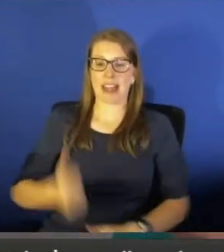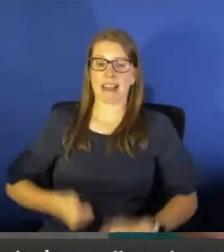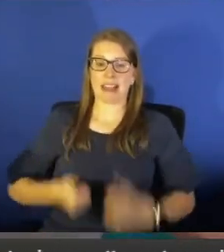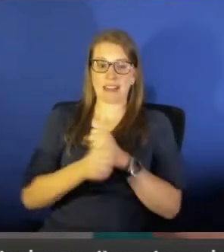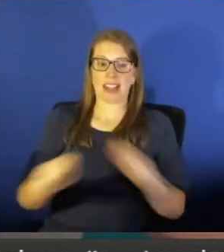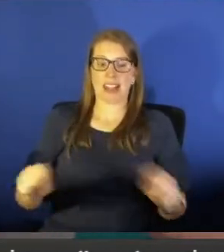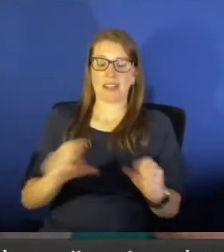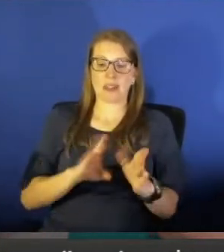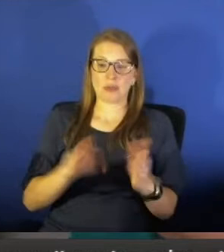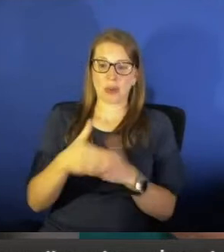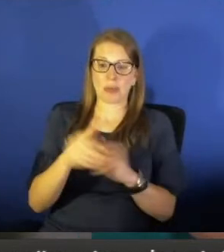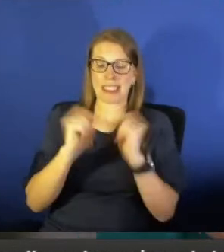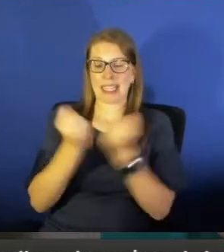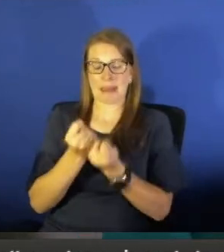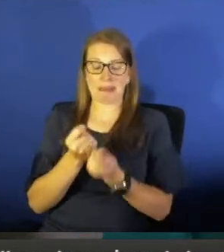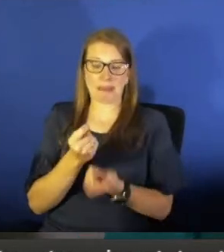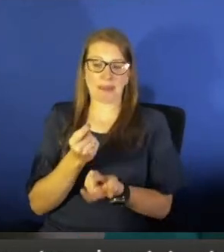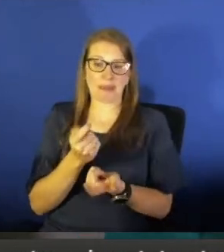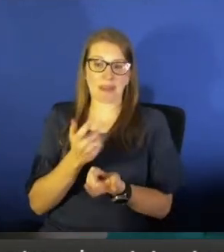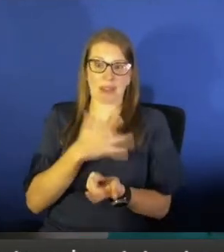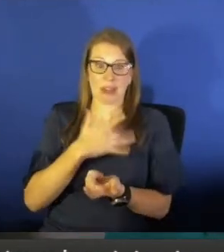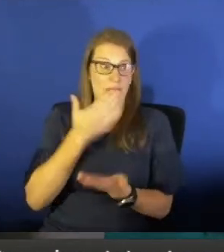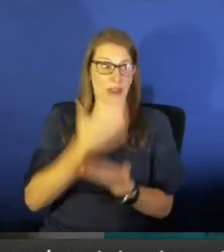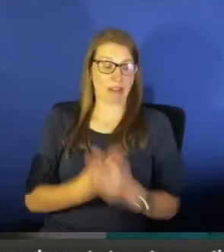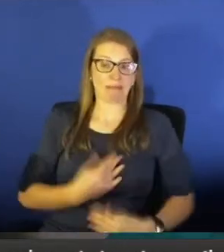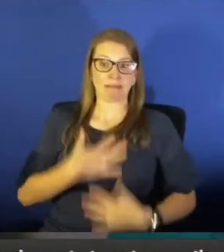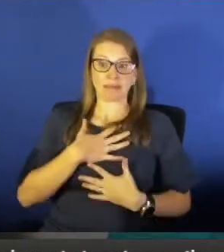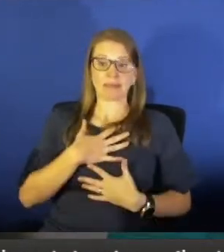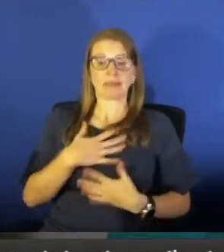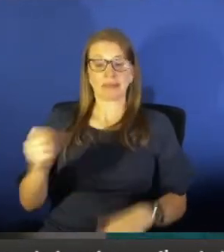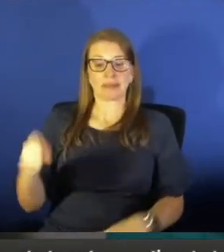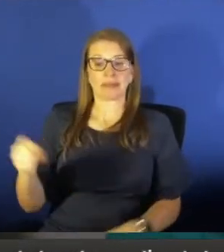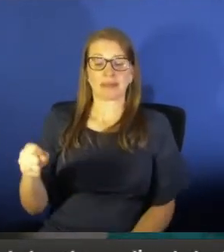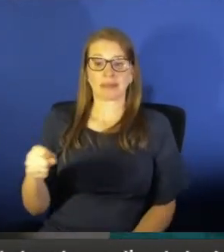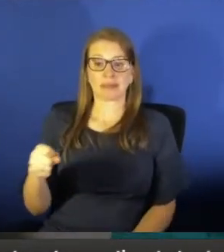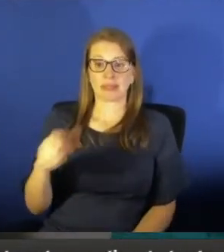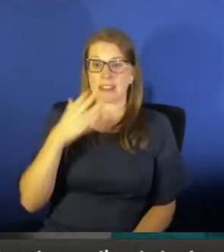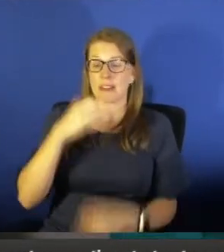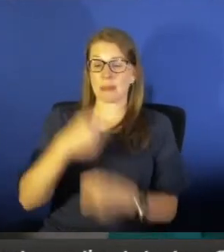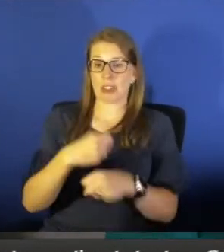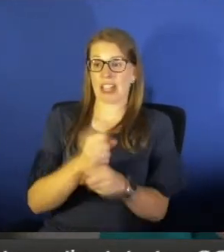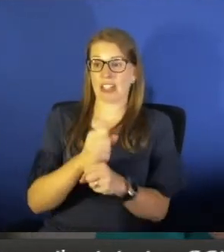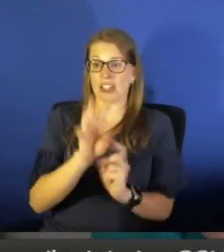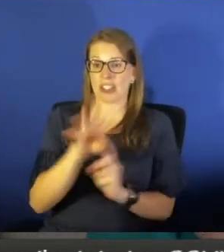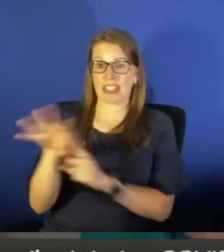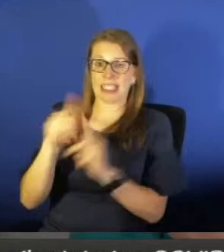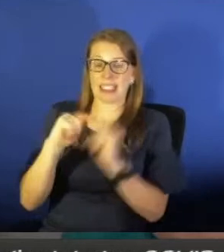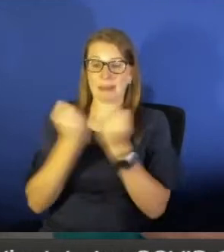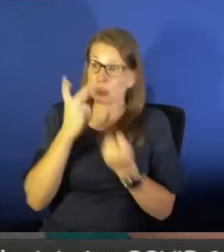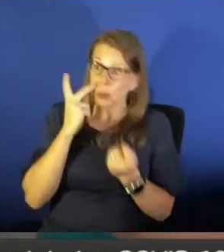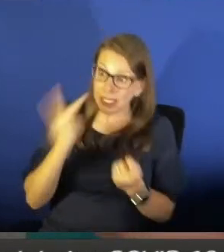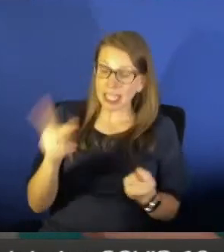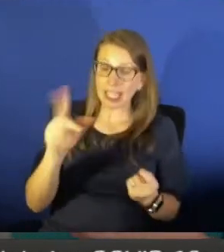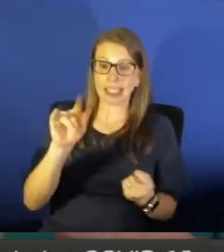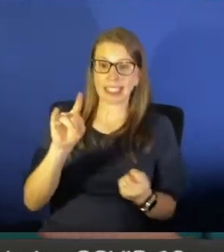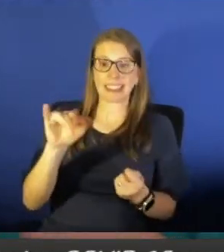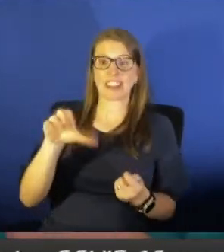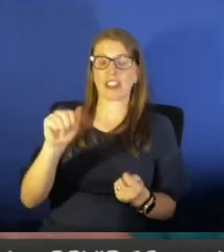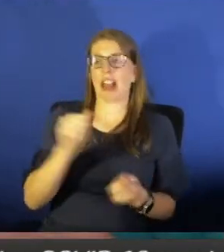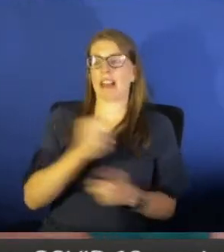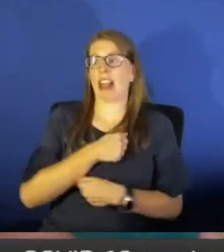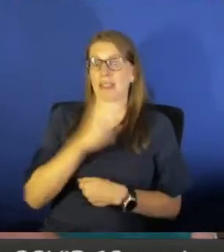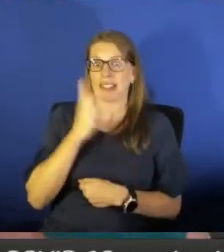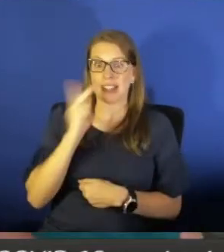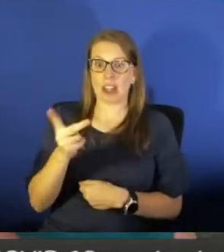mind today? This must feel so good. Oh, it does. I thank the production team for putting together that video to see Leticia, because I loved seeing that. We didn't see her like